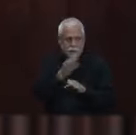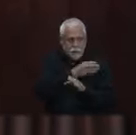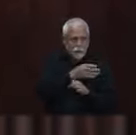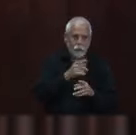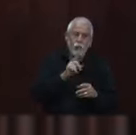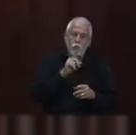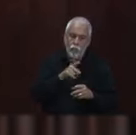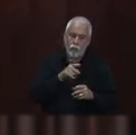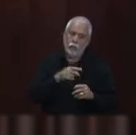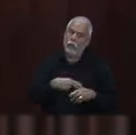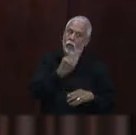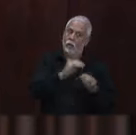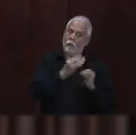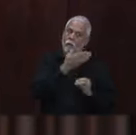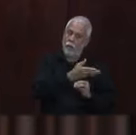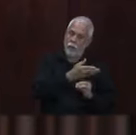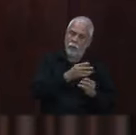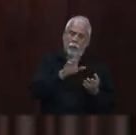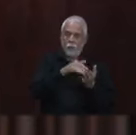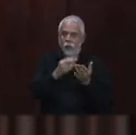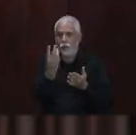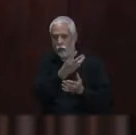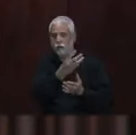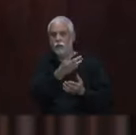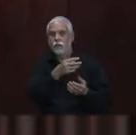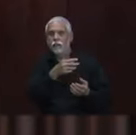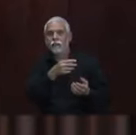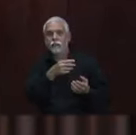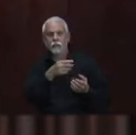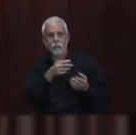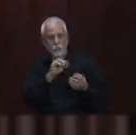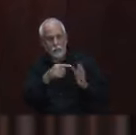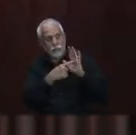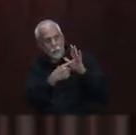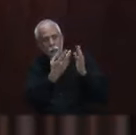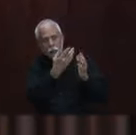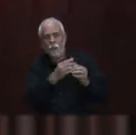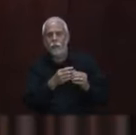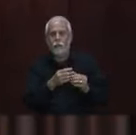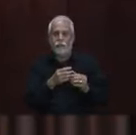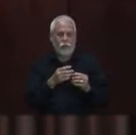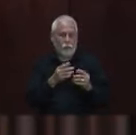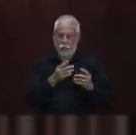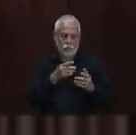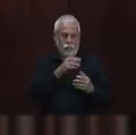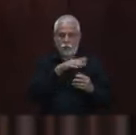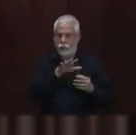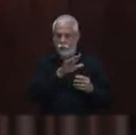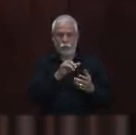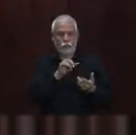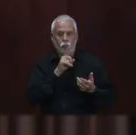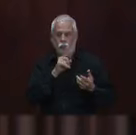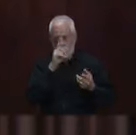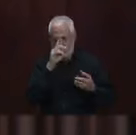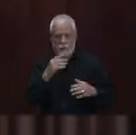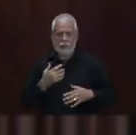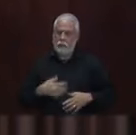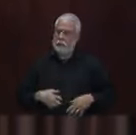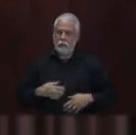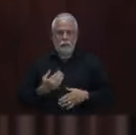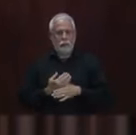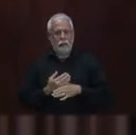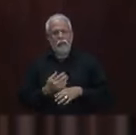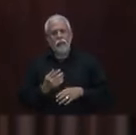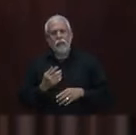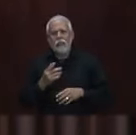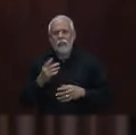has really high numbers, and of course the Midwest is, as the map showed, is just really disturbing. But